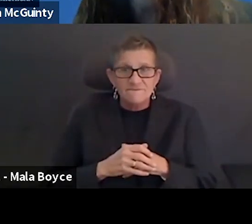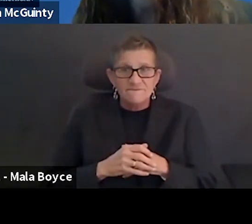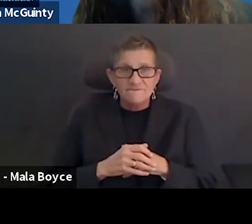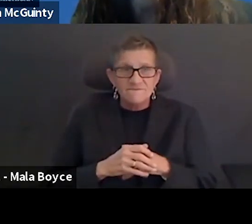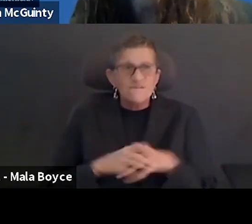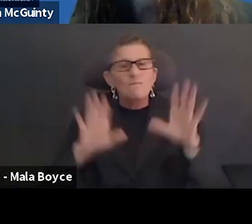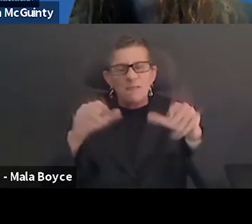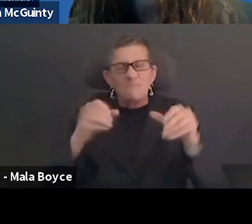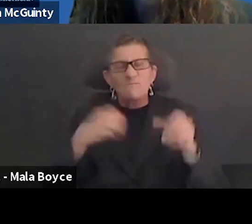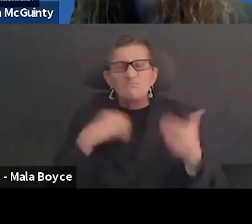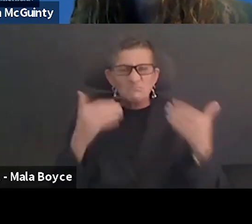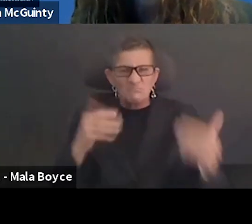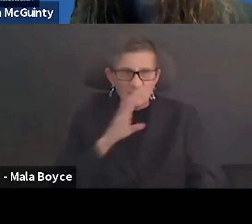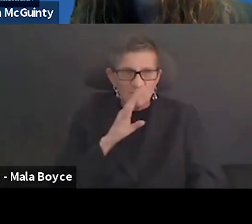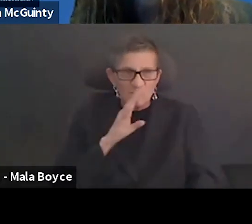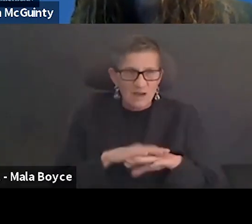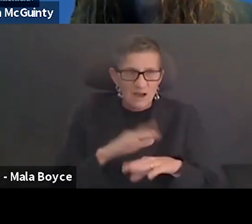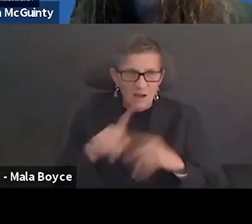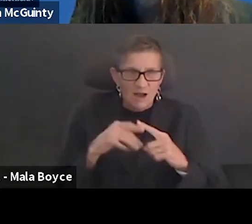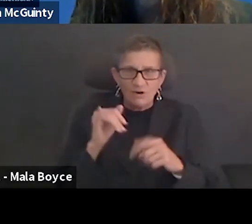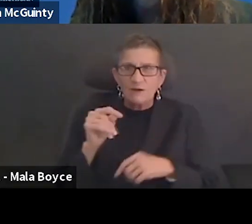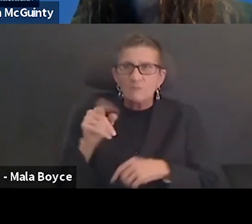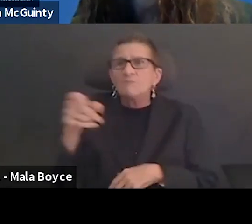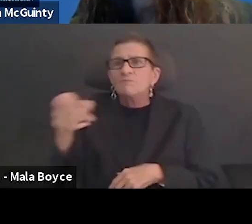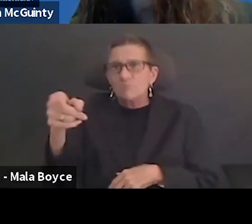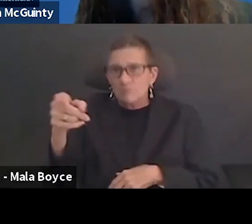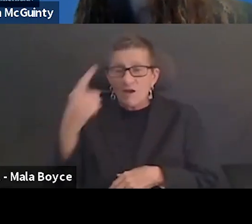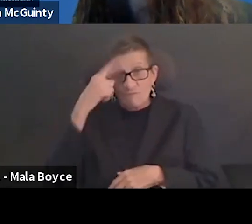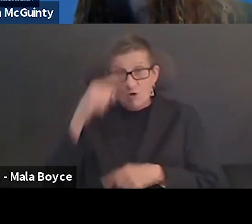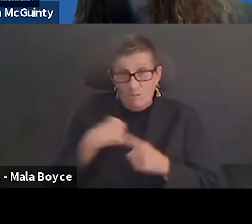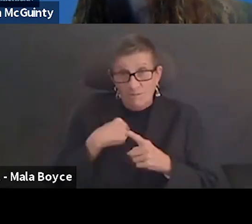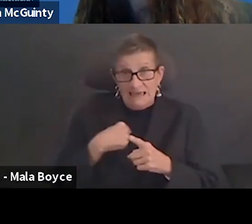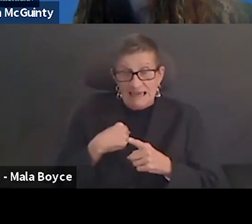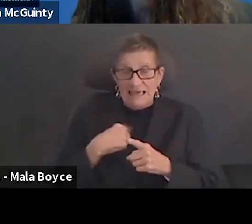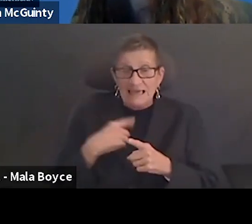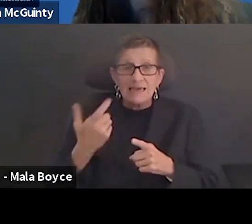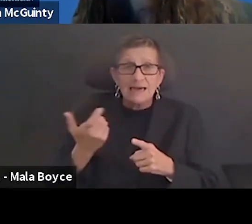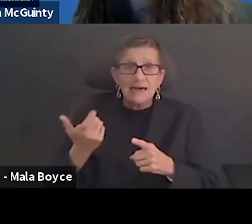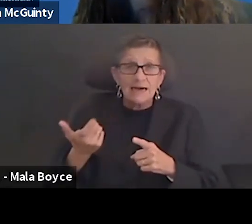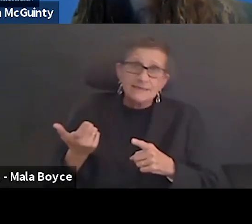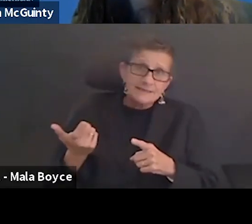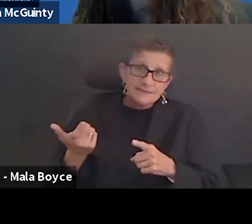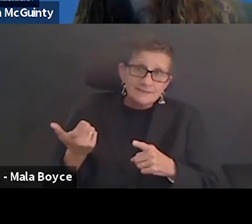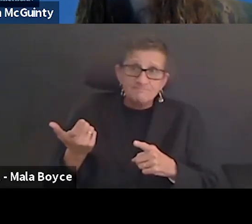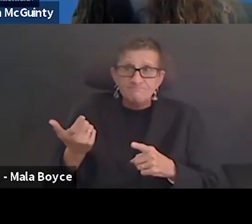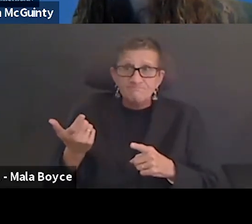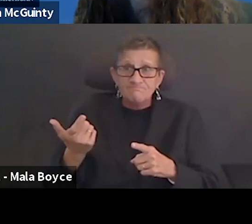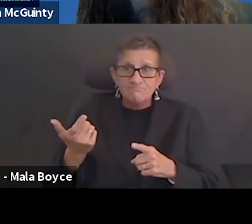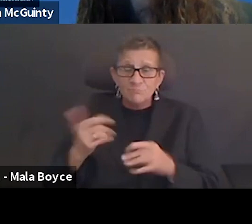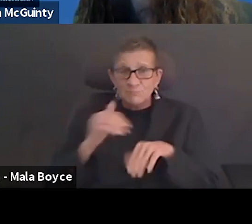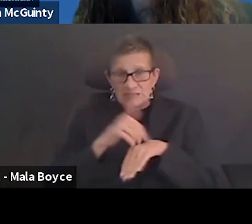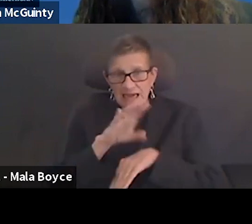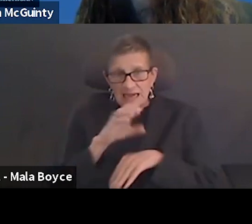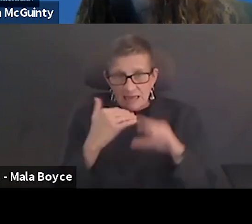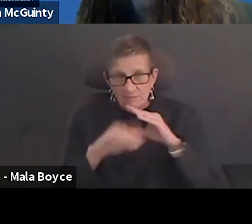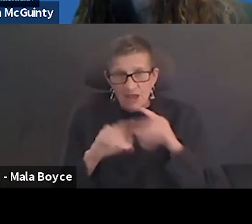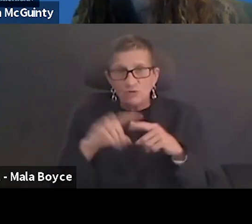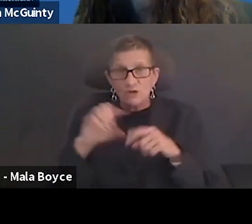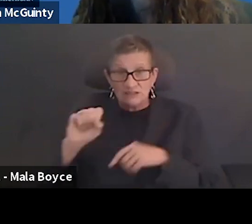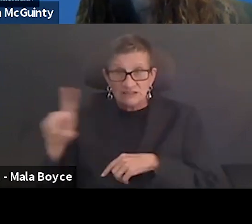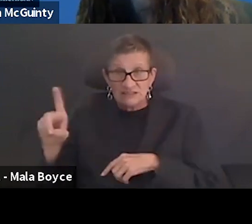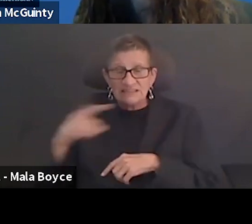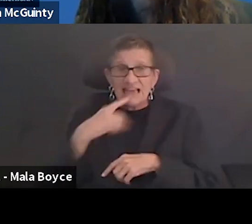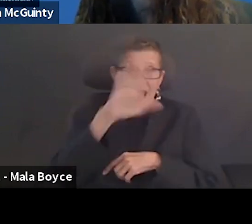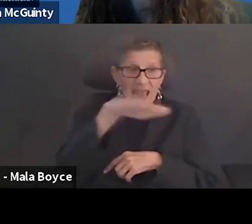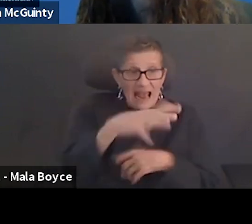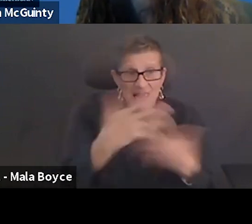I guess I can speak on that a little bit. For me, it was sending an email to SSD like, hey, I